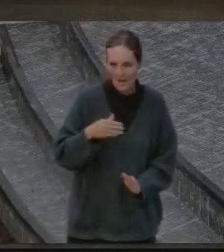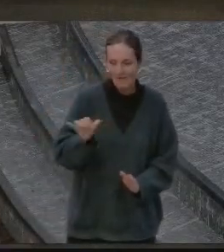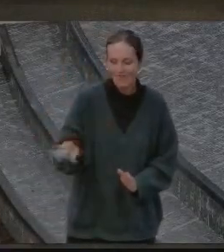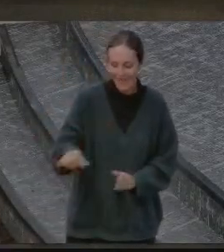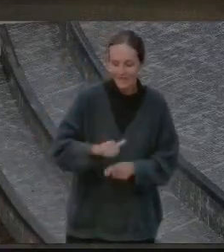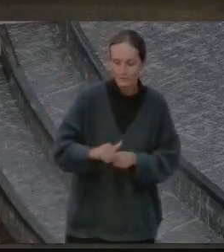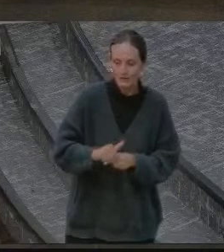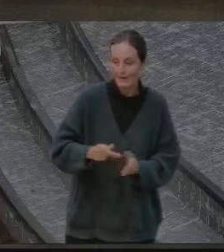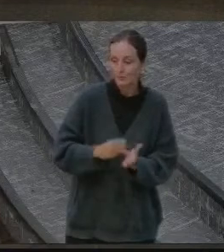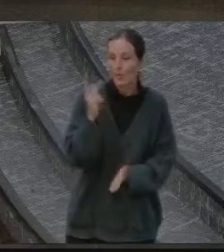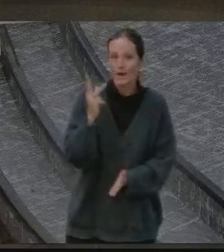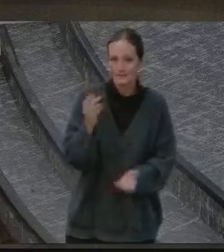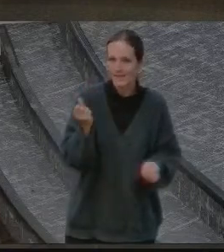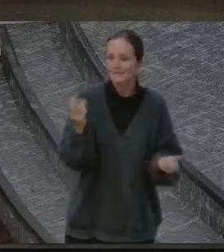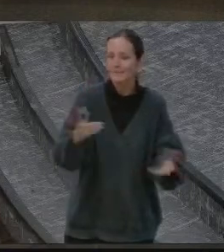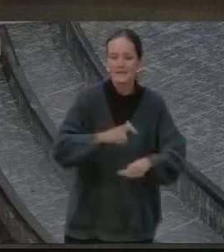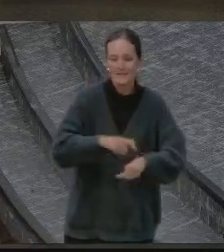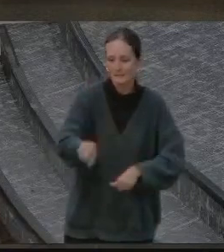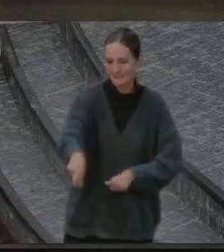you need it. Yeah.